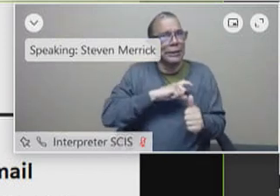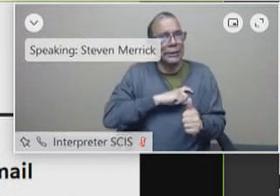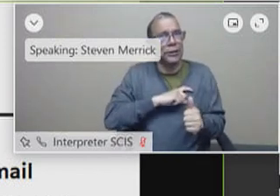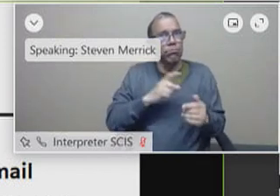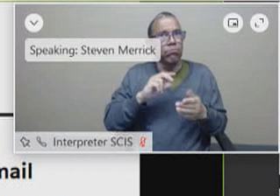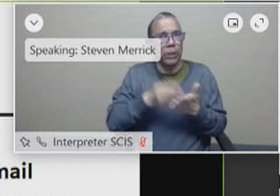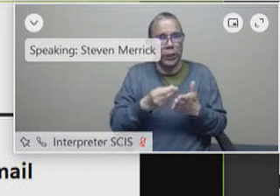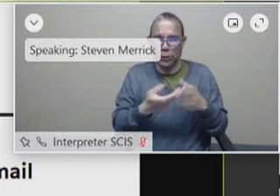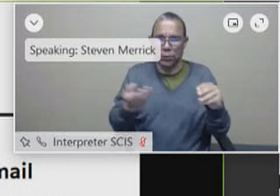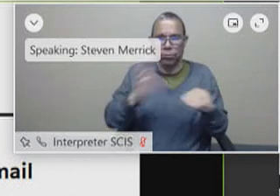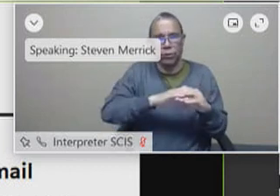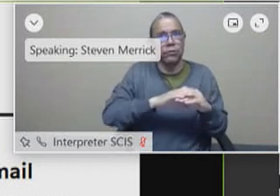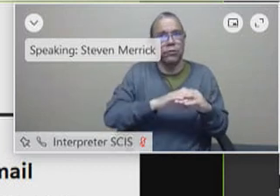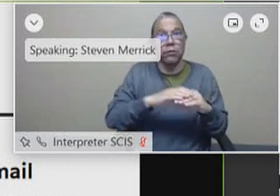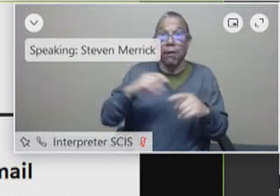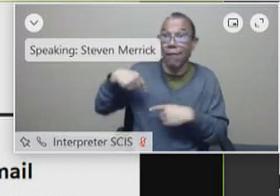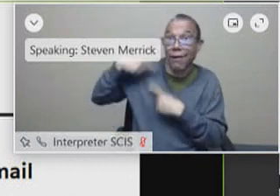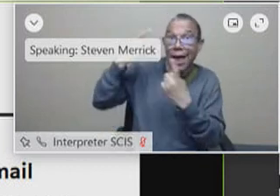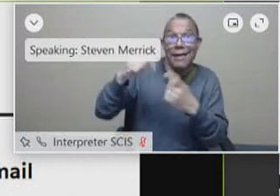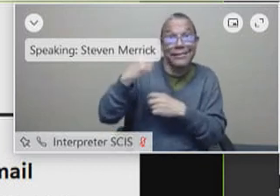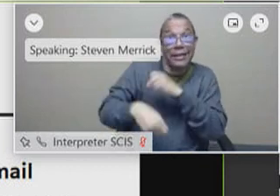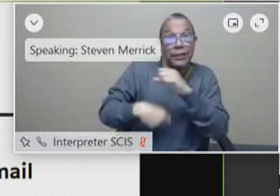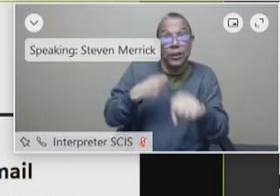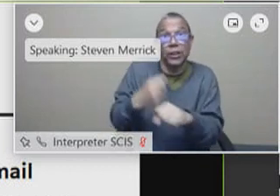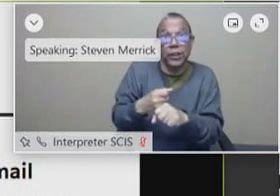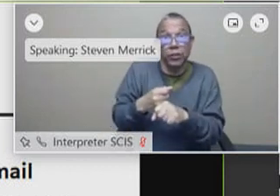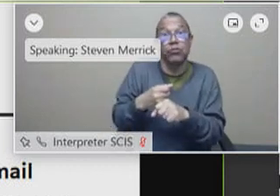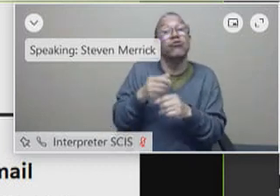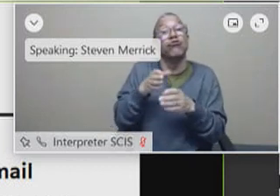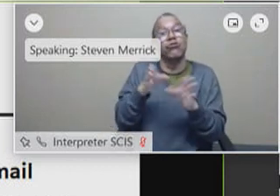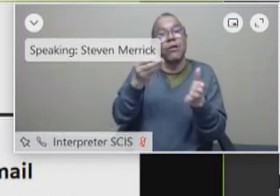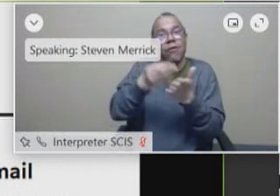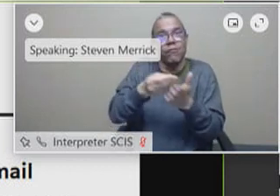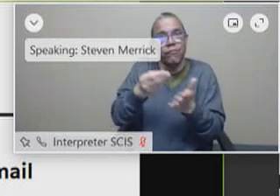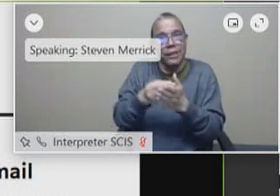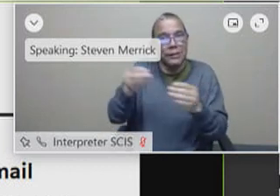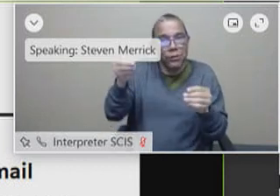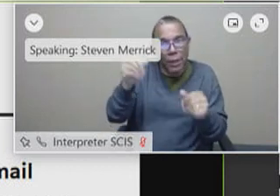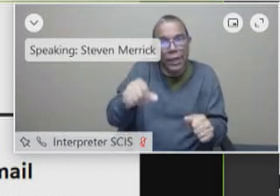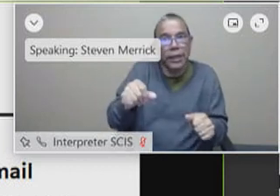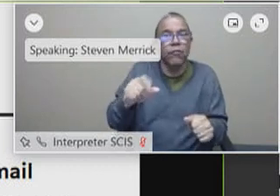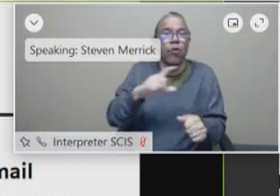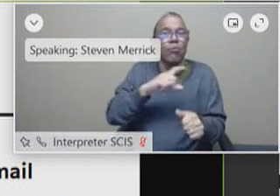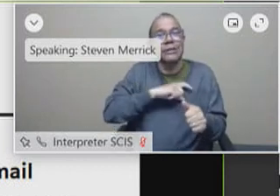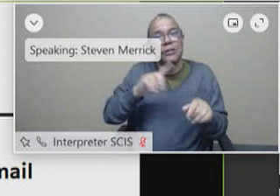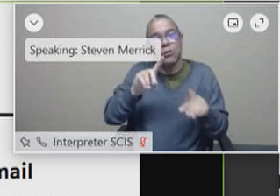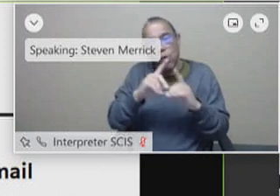combined, general fund spending on the police department and sheriff's department has grown by